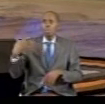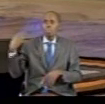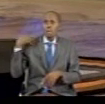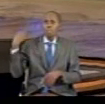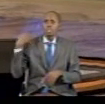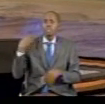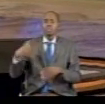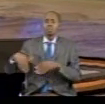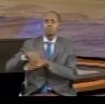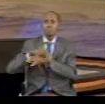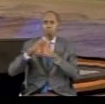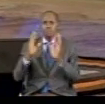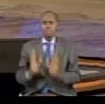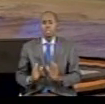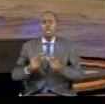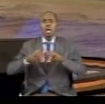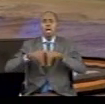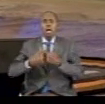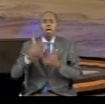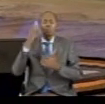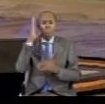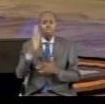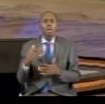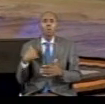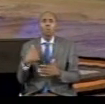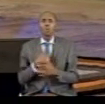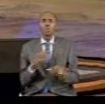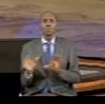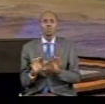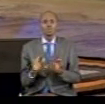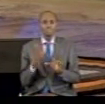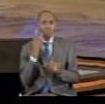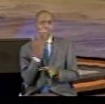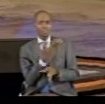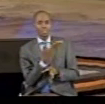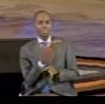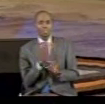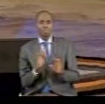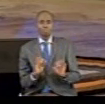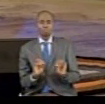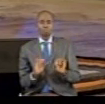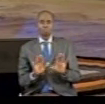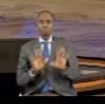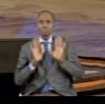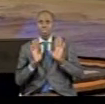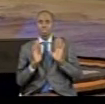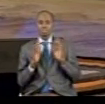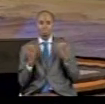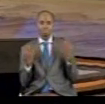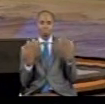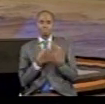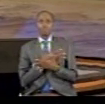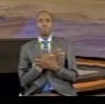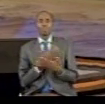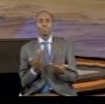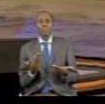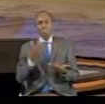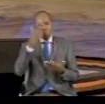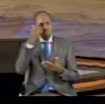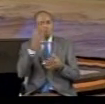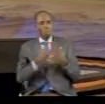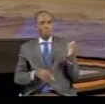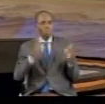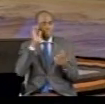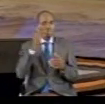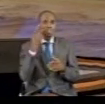do? Panic, fear, torment, because of what he saw. The